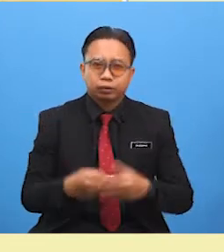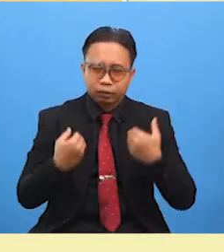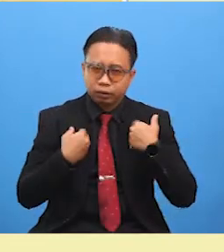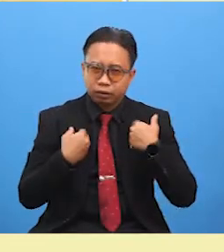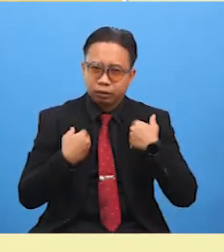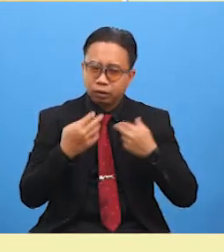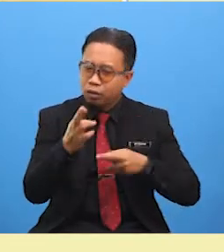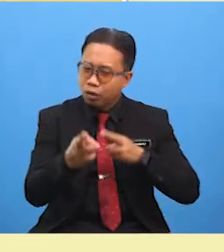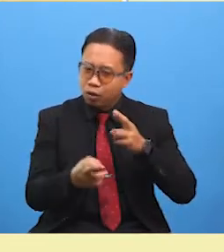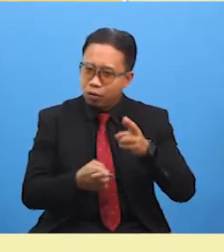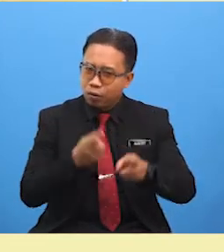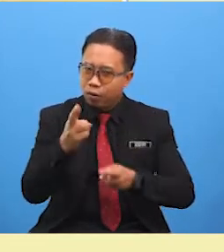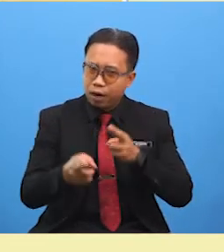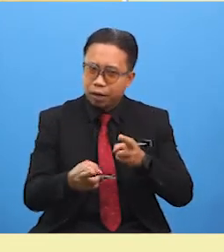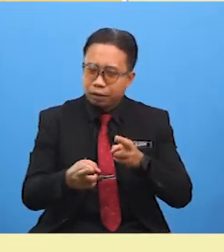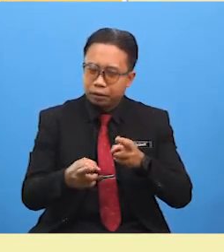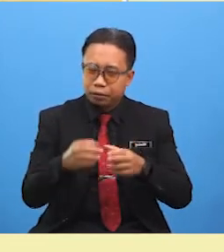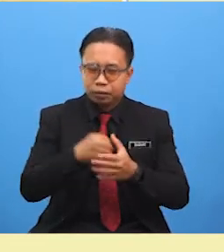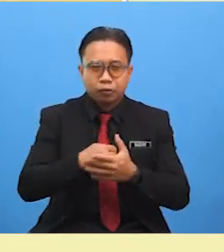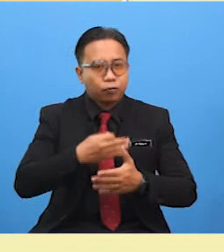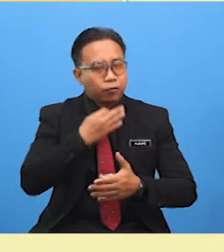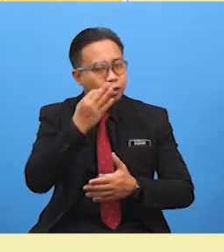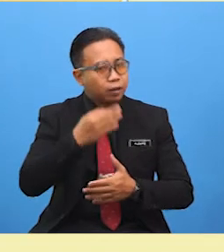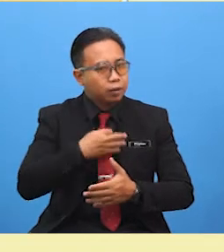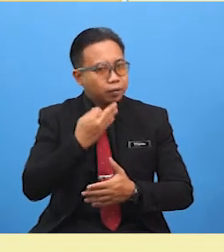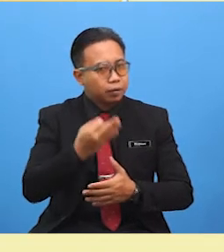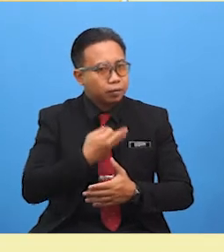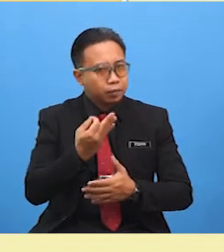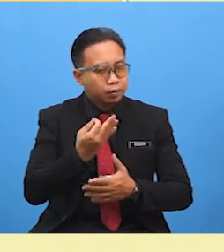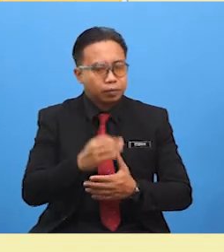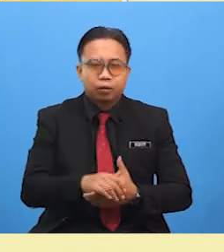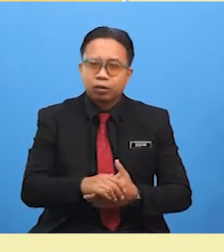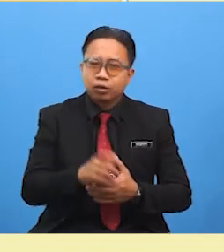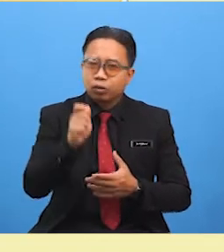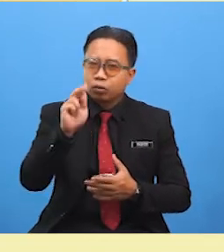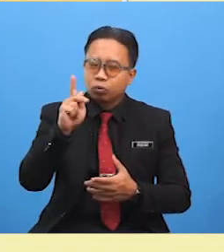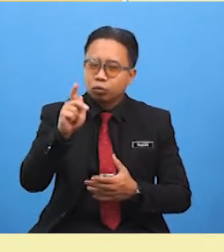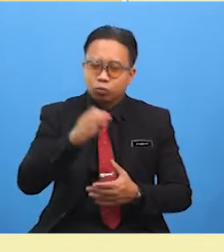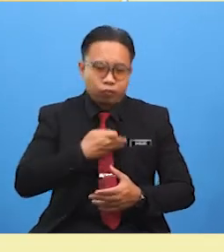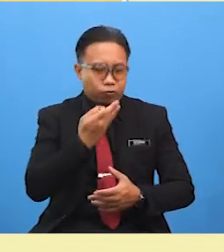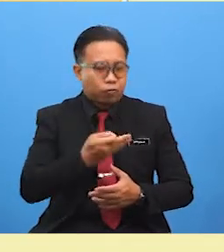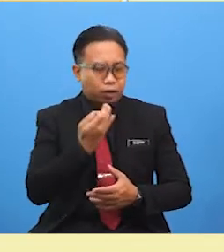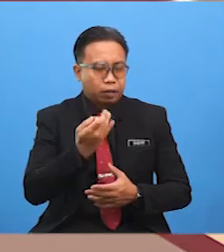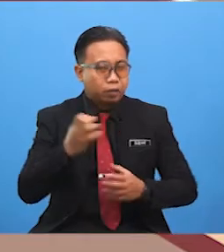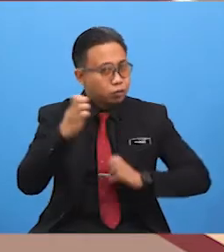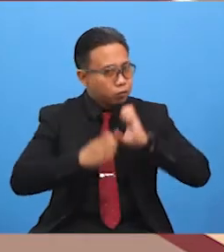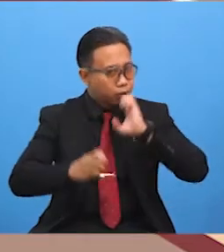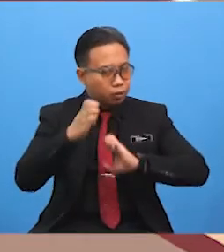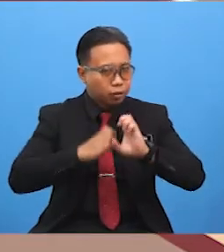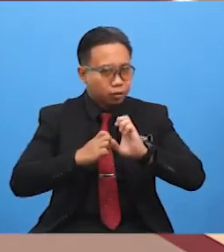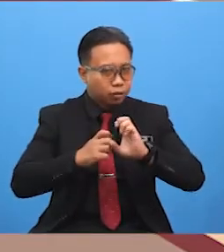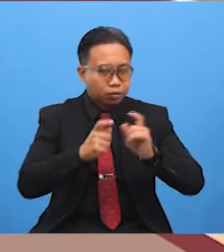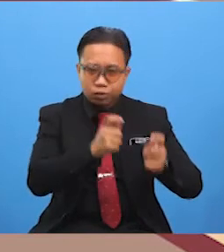tuk-tuk is fun and exciting. This shows you that tuk-tuk is a fun and exciting mode of transportation.